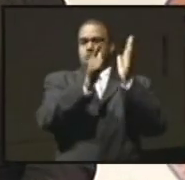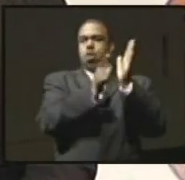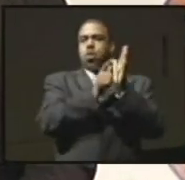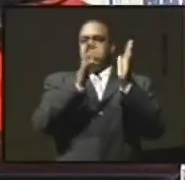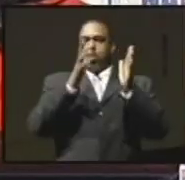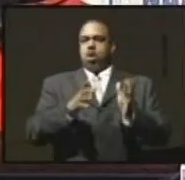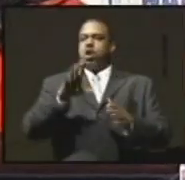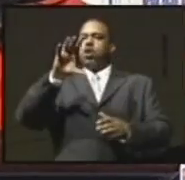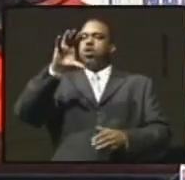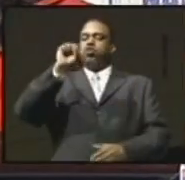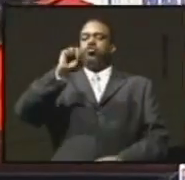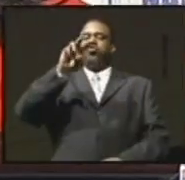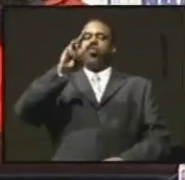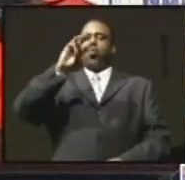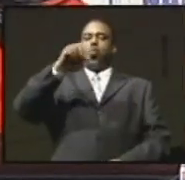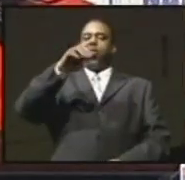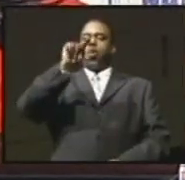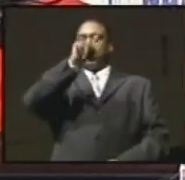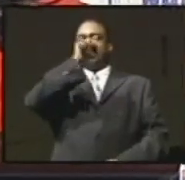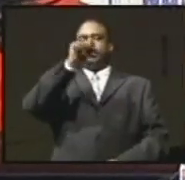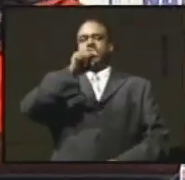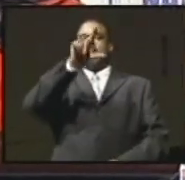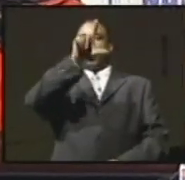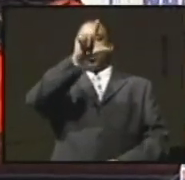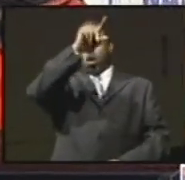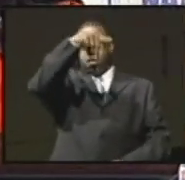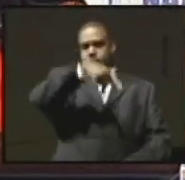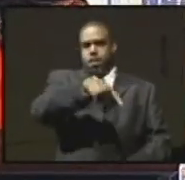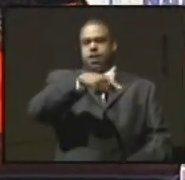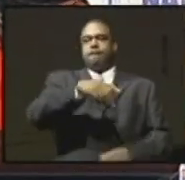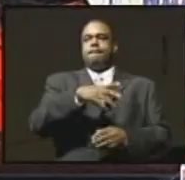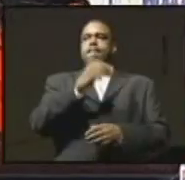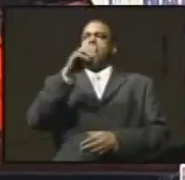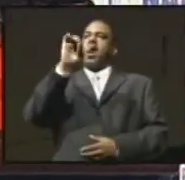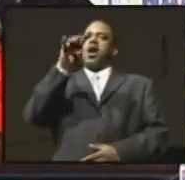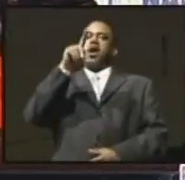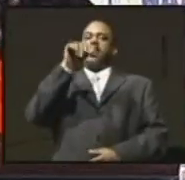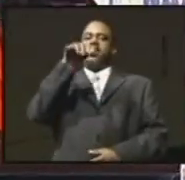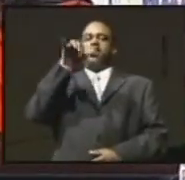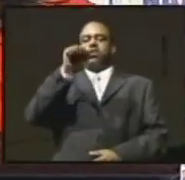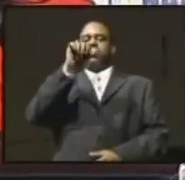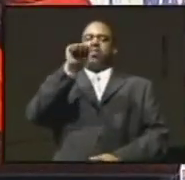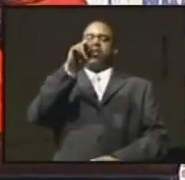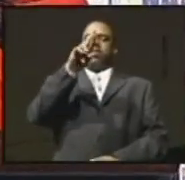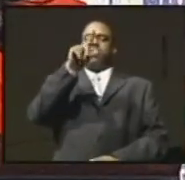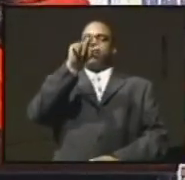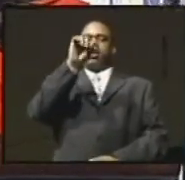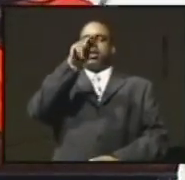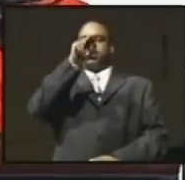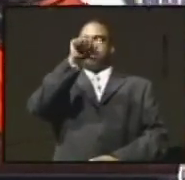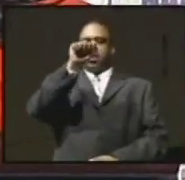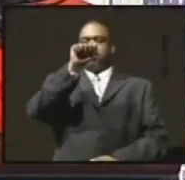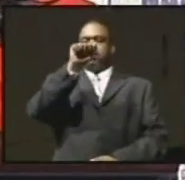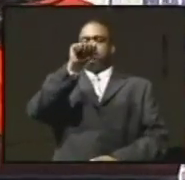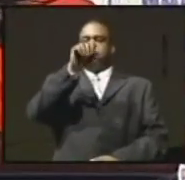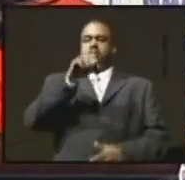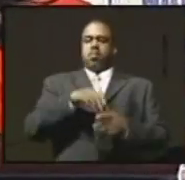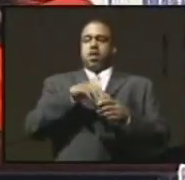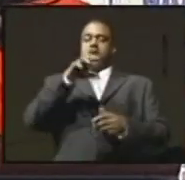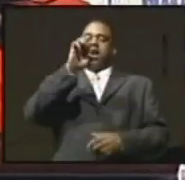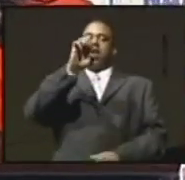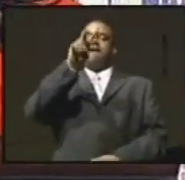Cohn, LLP. Special Agent Andy Arena, Michigan FBI. Mrs.